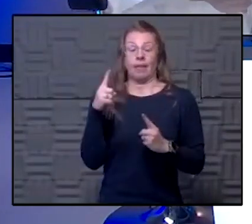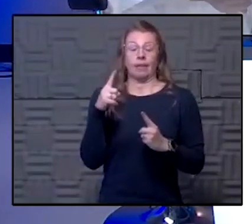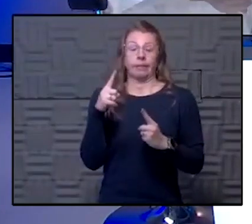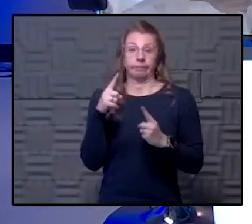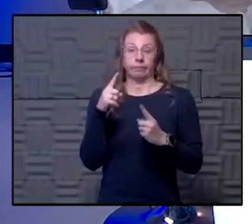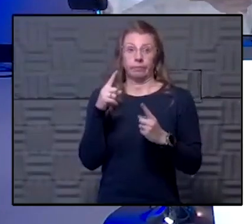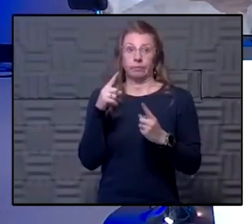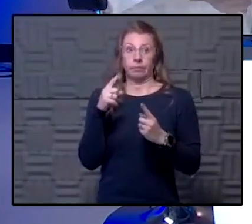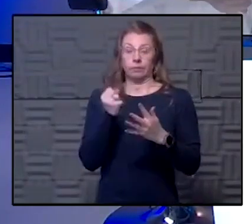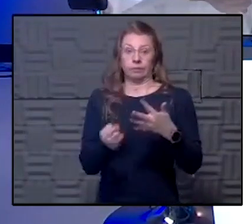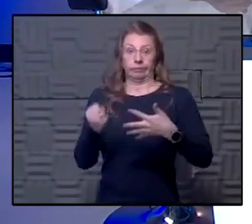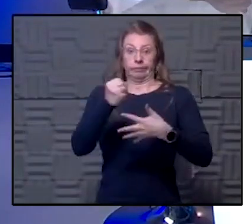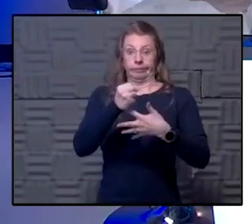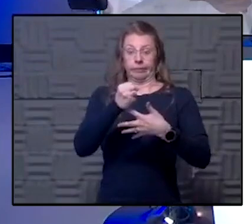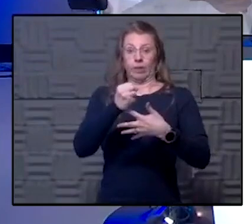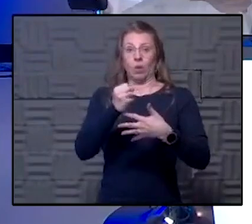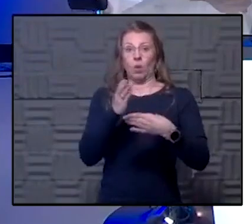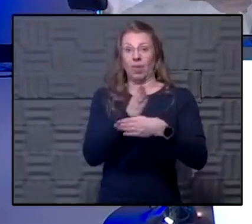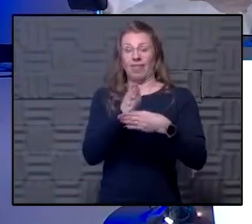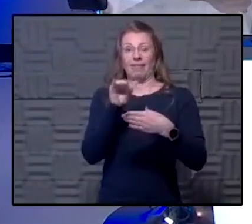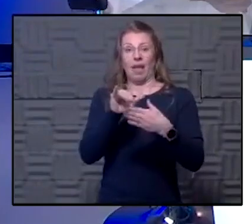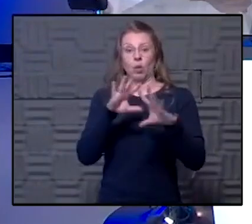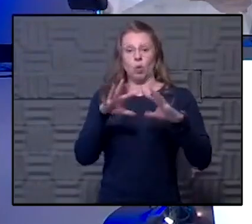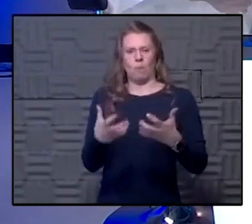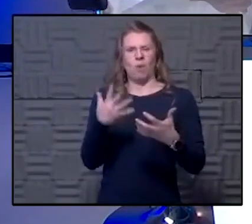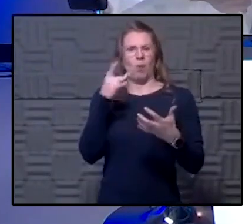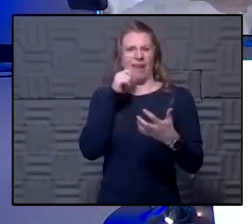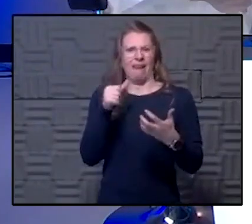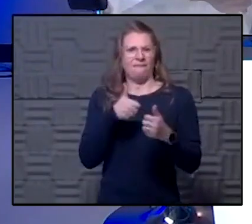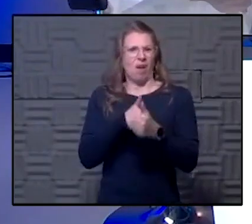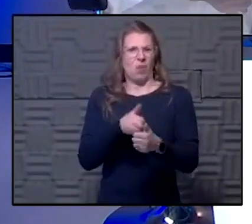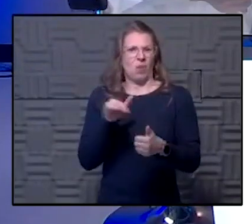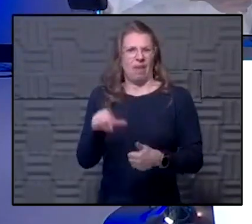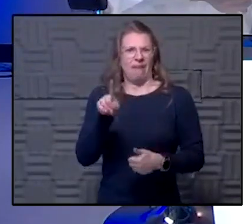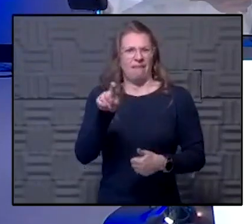to prioritize them within that group. Why do we not do that?